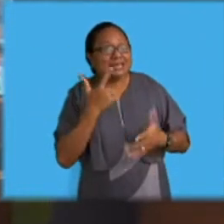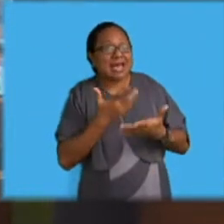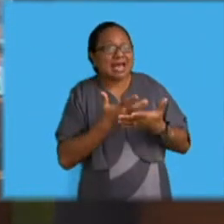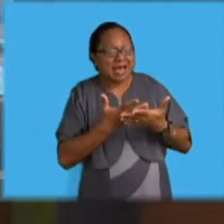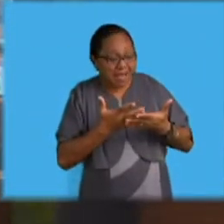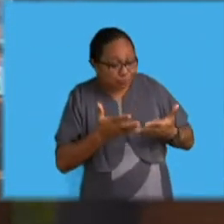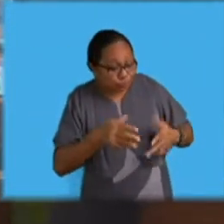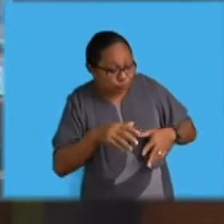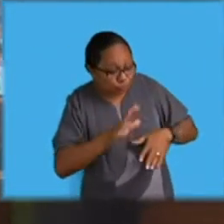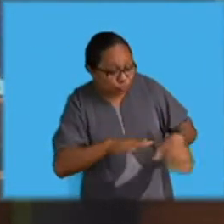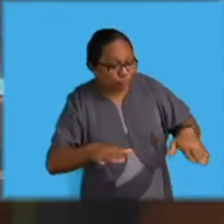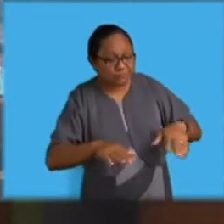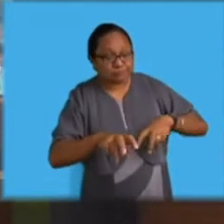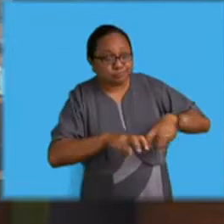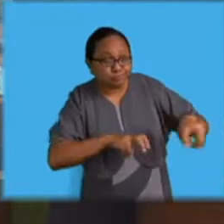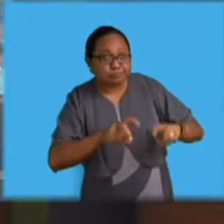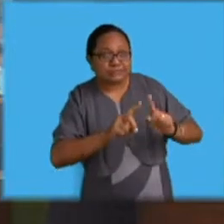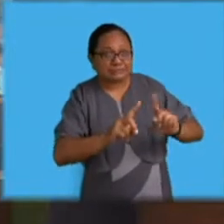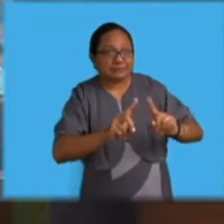talents.